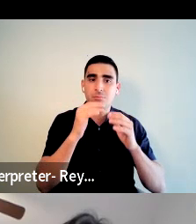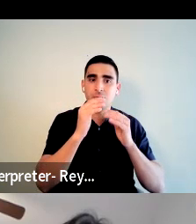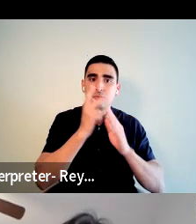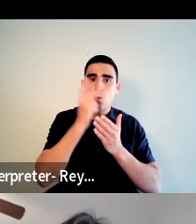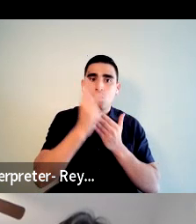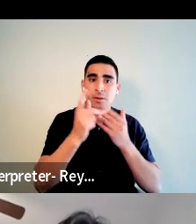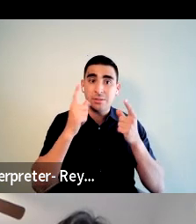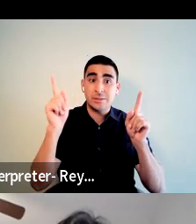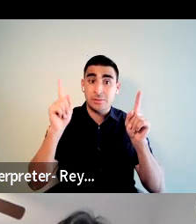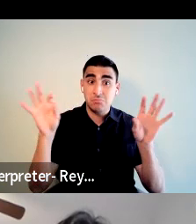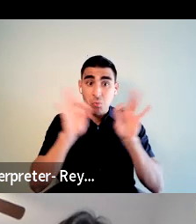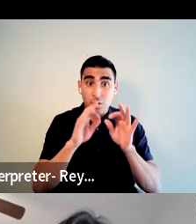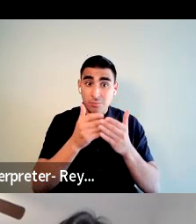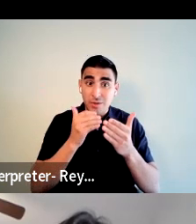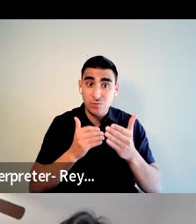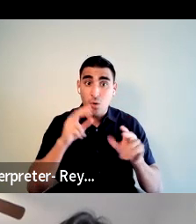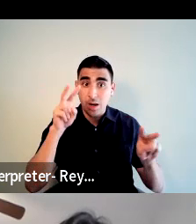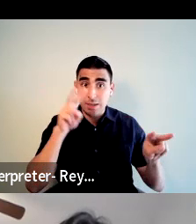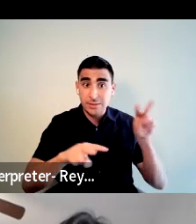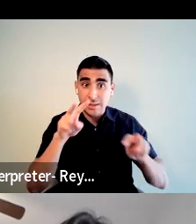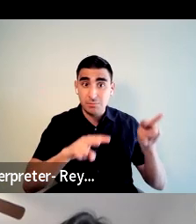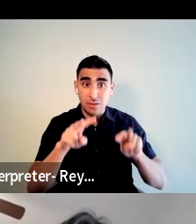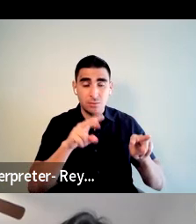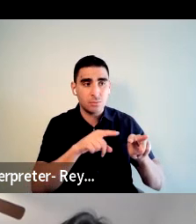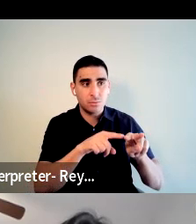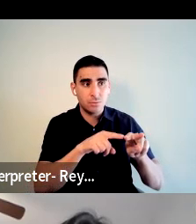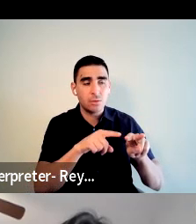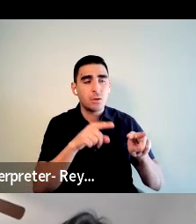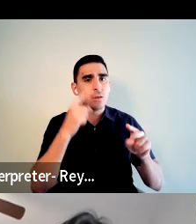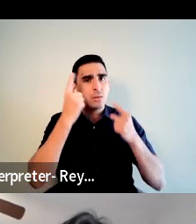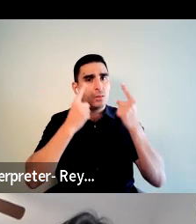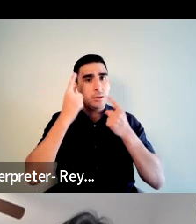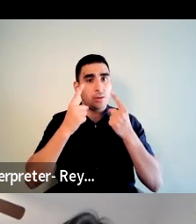the assessment about what would make the program successful.